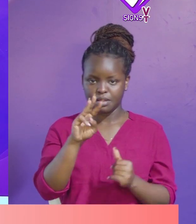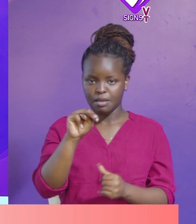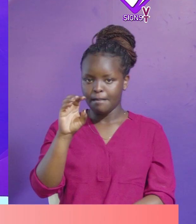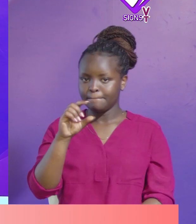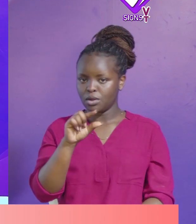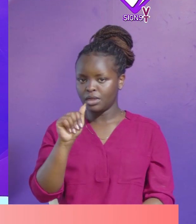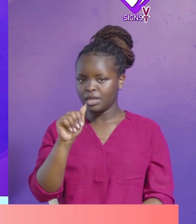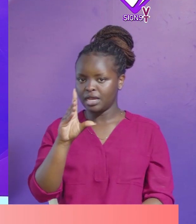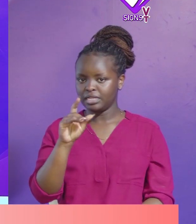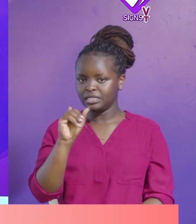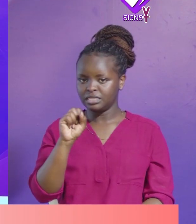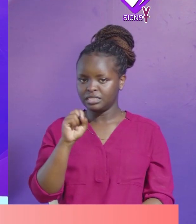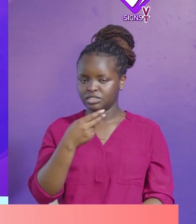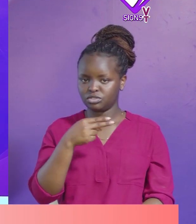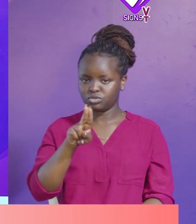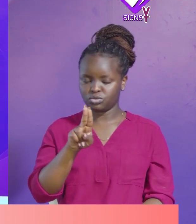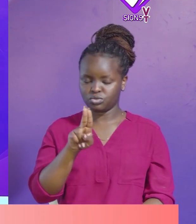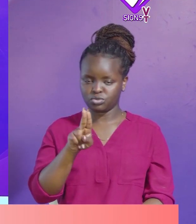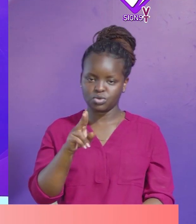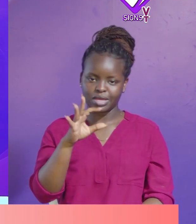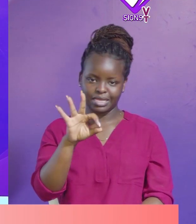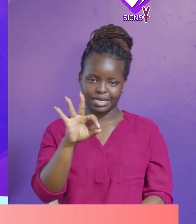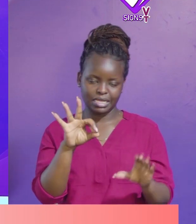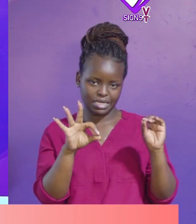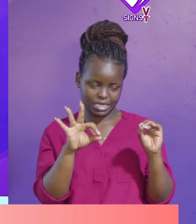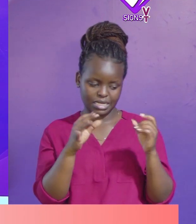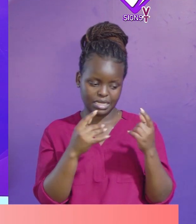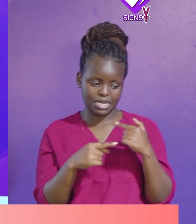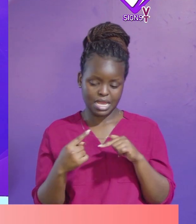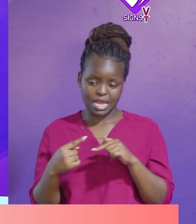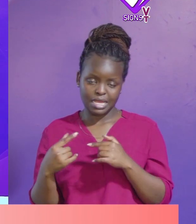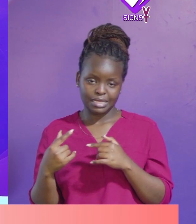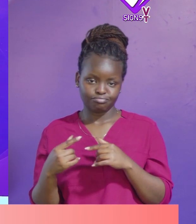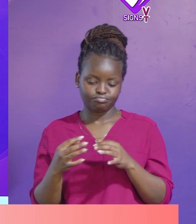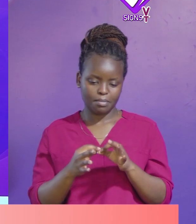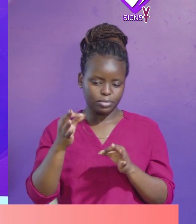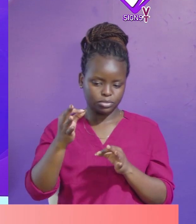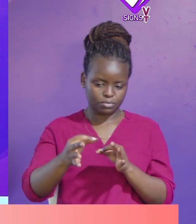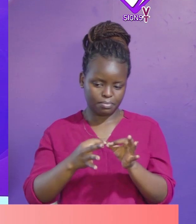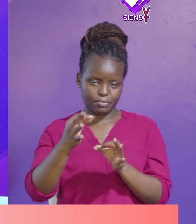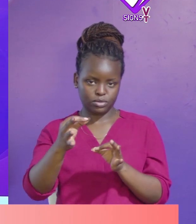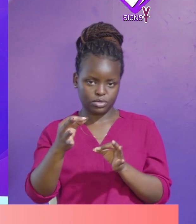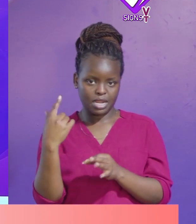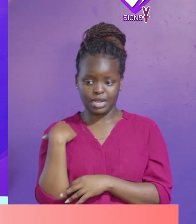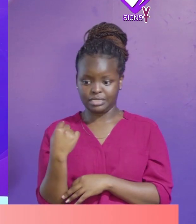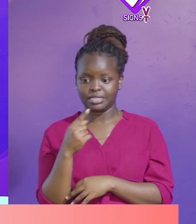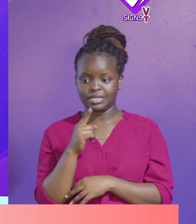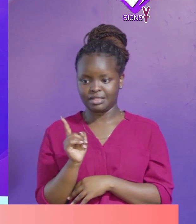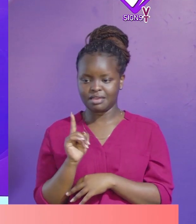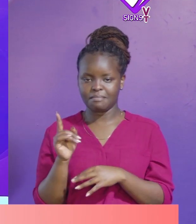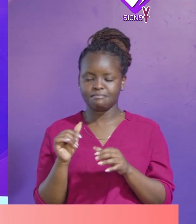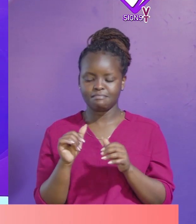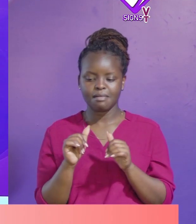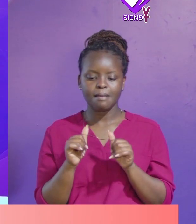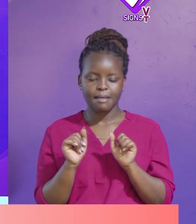FC 3-0. So I think their game was postponed until they are fit to